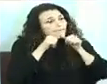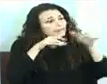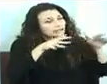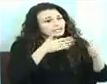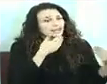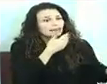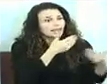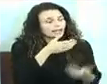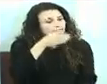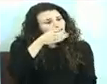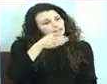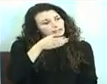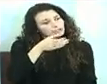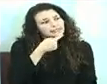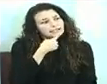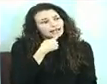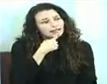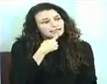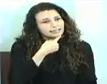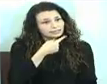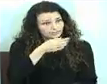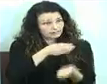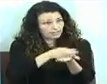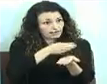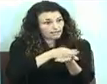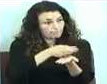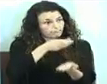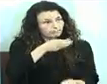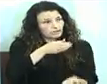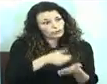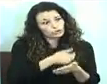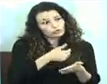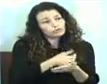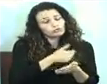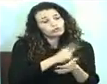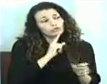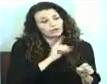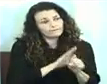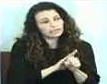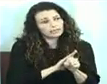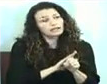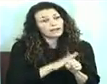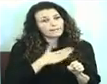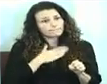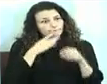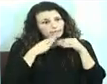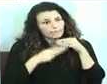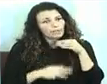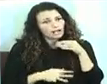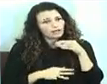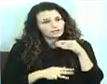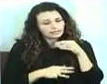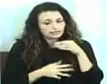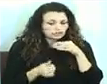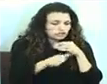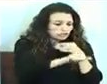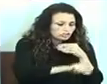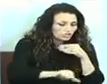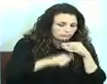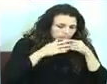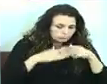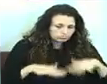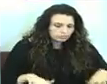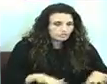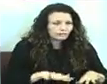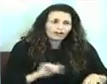gave thanks and said, "This is the cup of the new covenant. My blood shed for